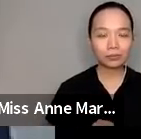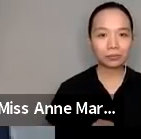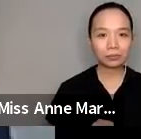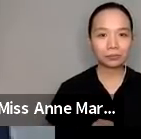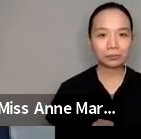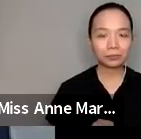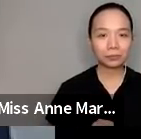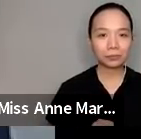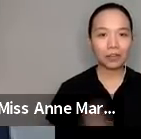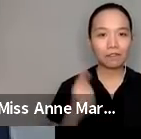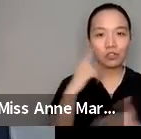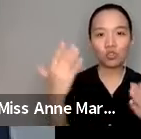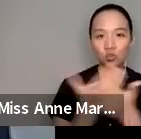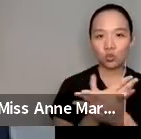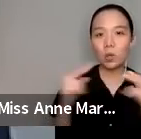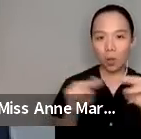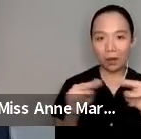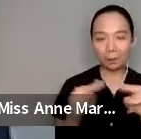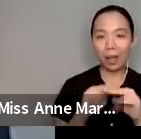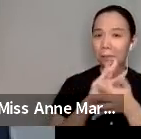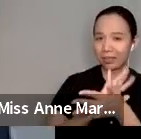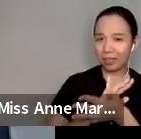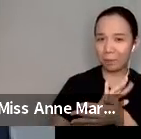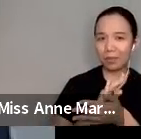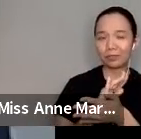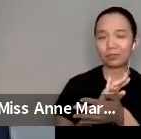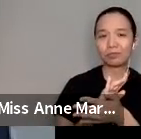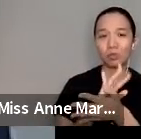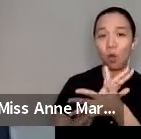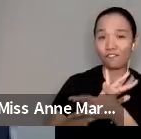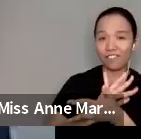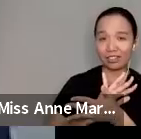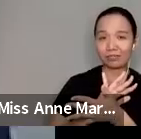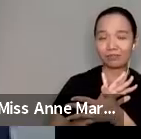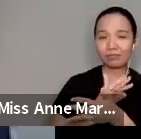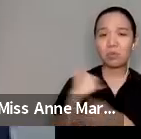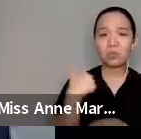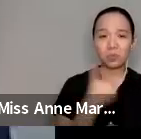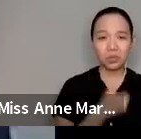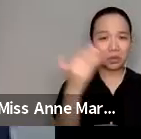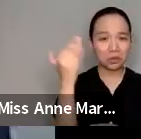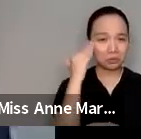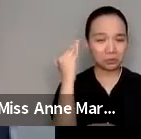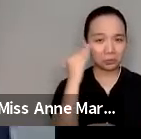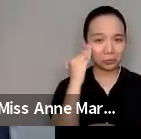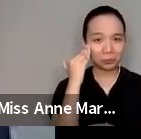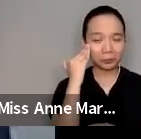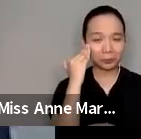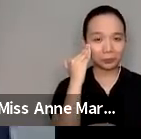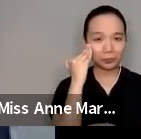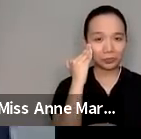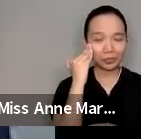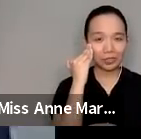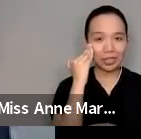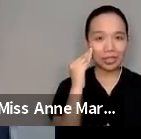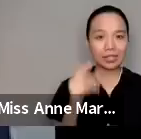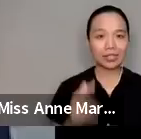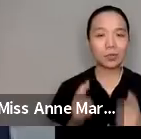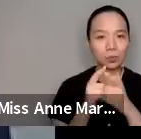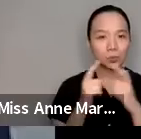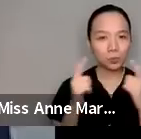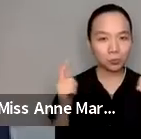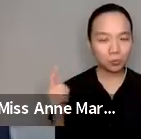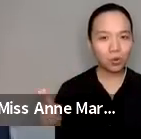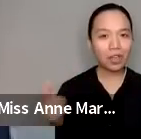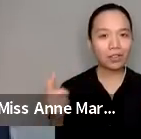As for this new normal pandemic COVID-19, we know it has made learning shifted